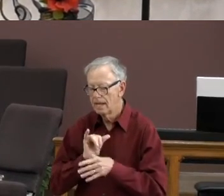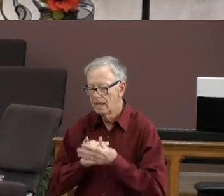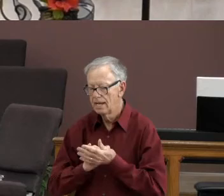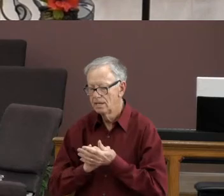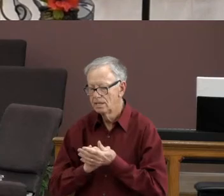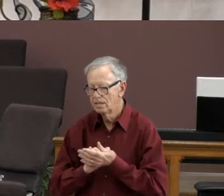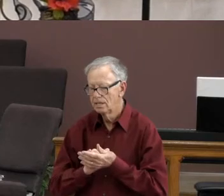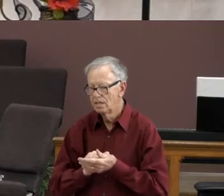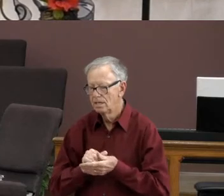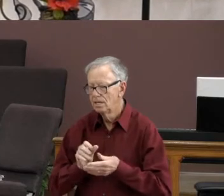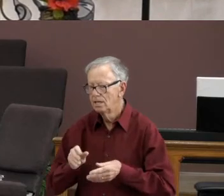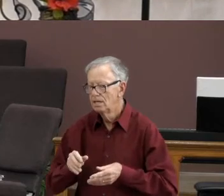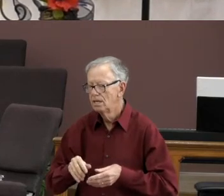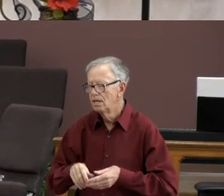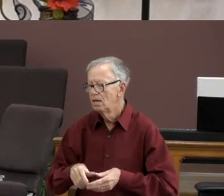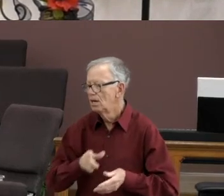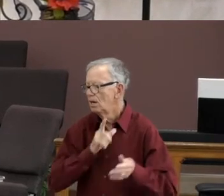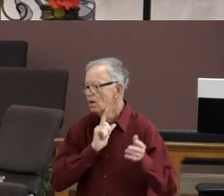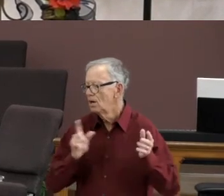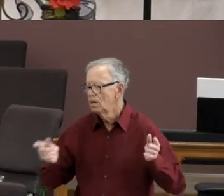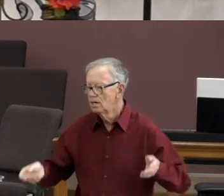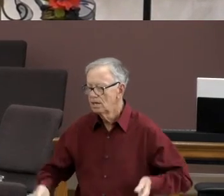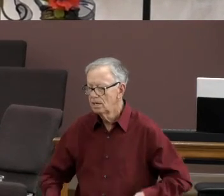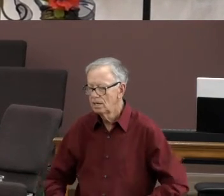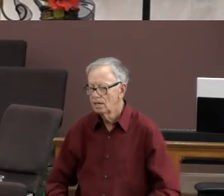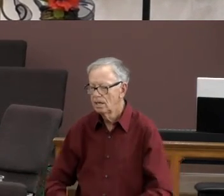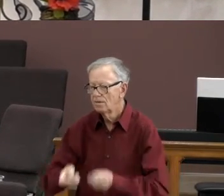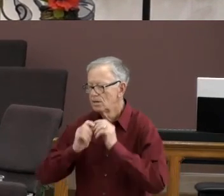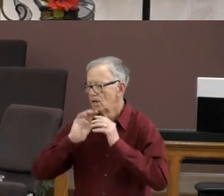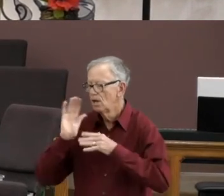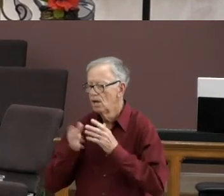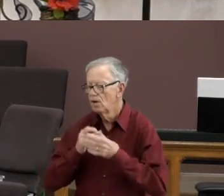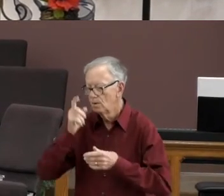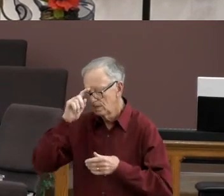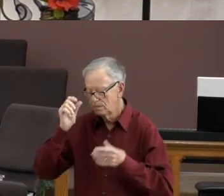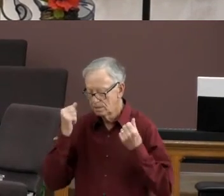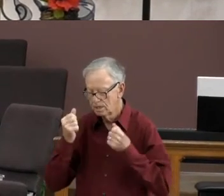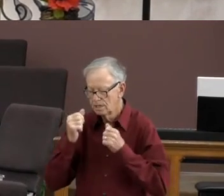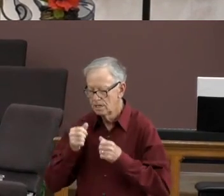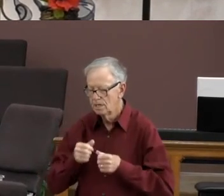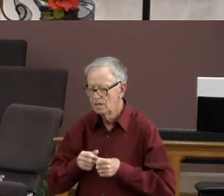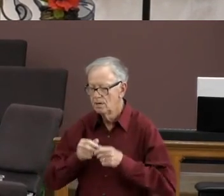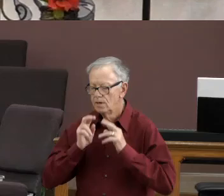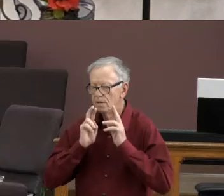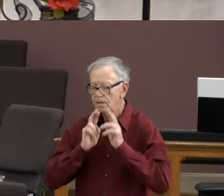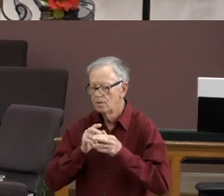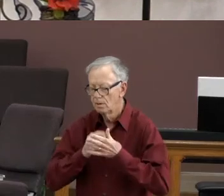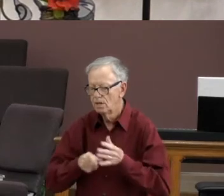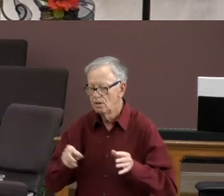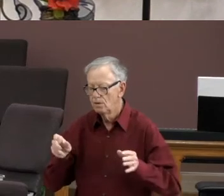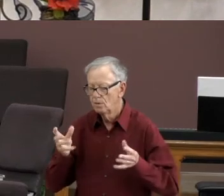Lord, give us all the wisdom and courage to act upon what You desire to do in our lives this day.